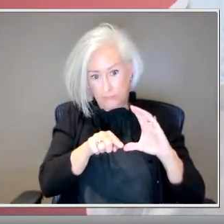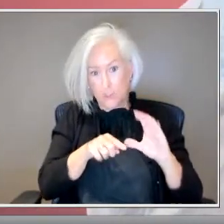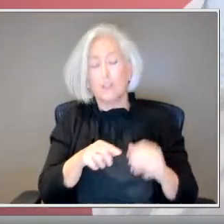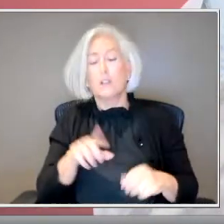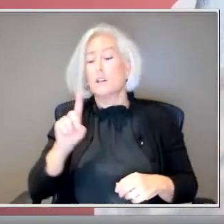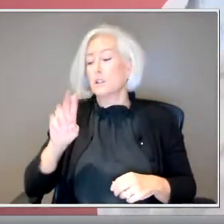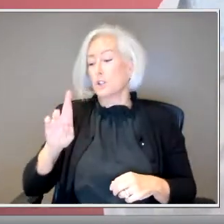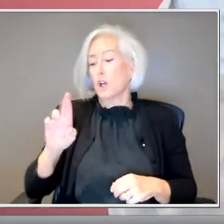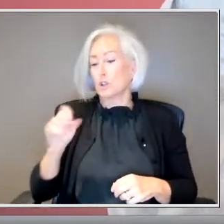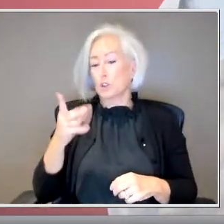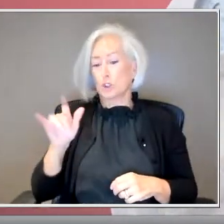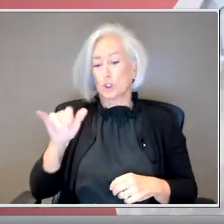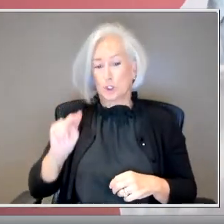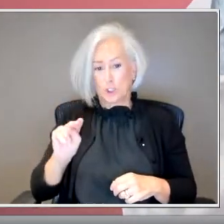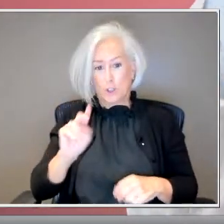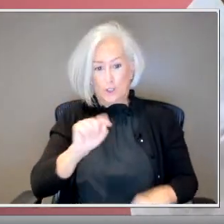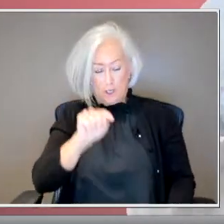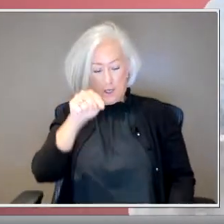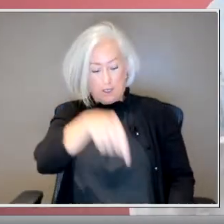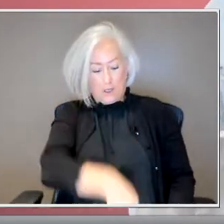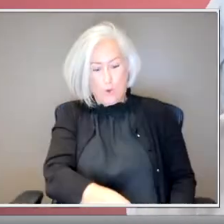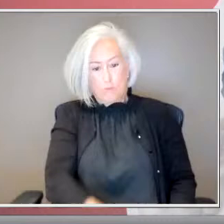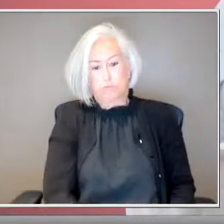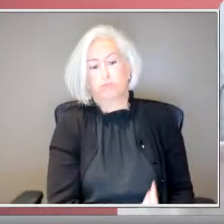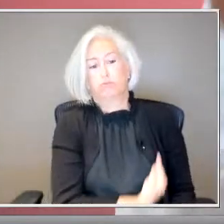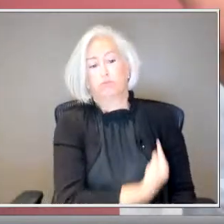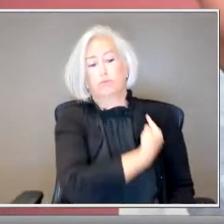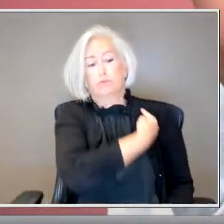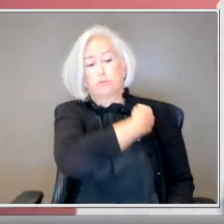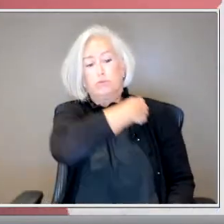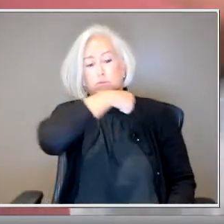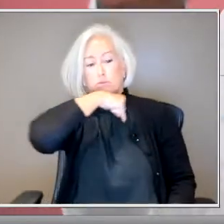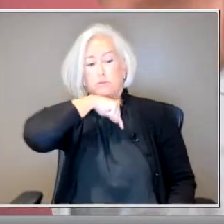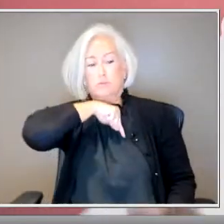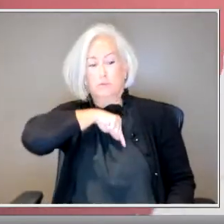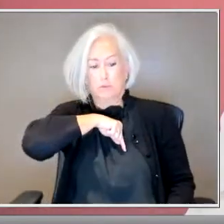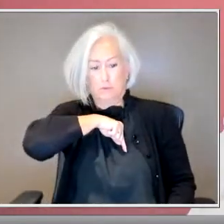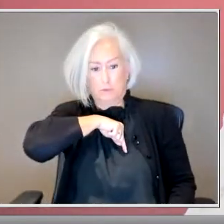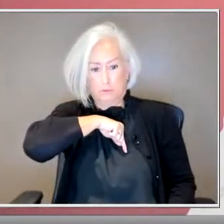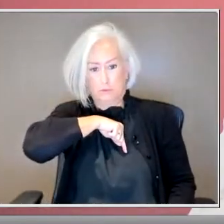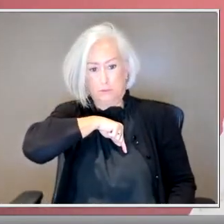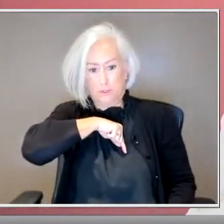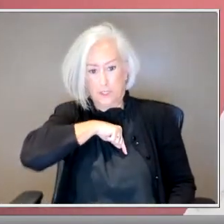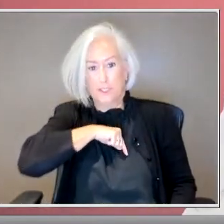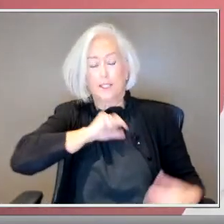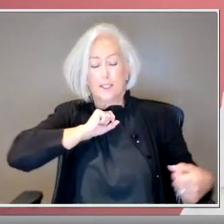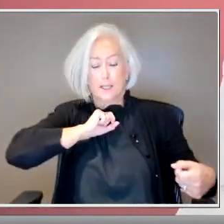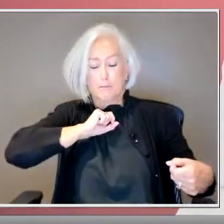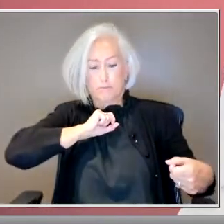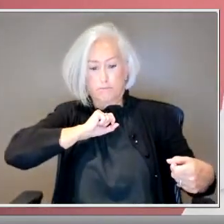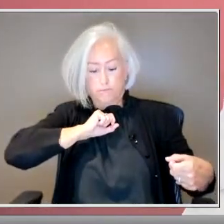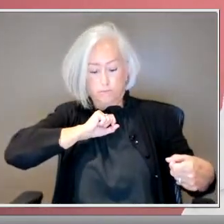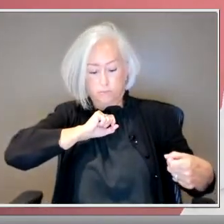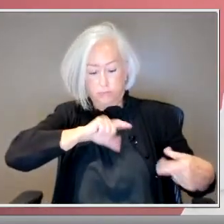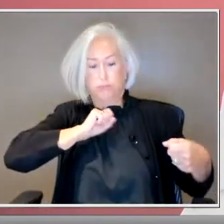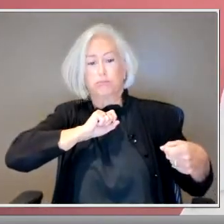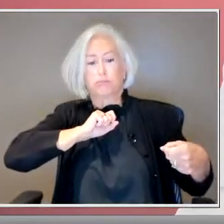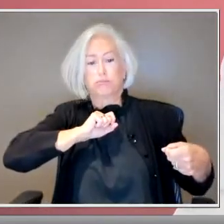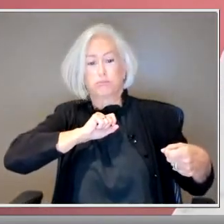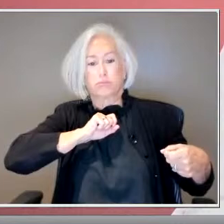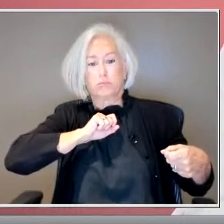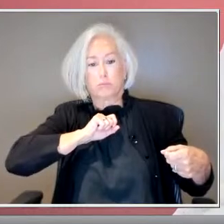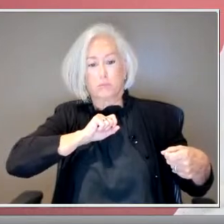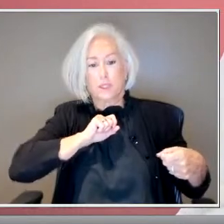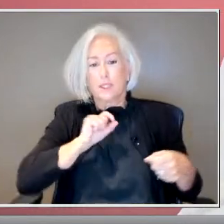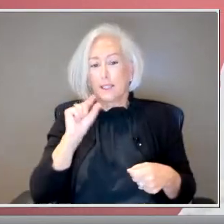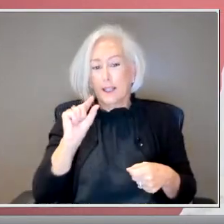may talk about it, and went there and then delivered that energy at the spot. little And then zap. all it takes is a small amount of time,